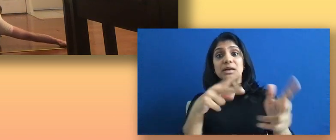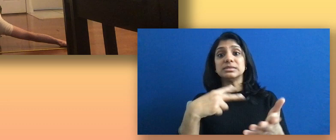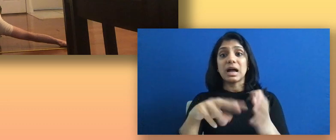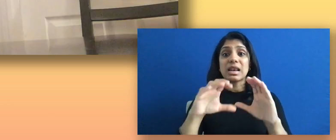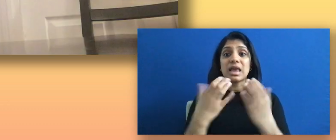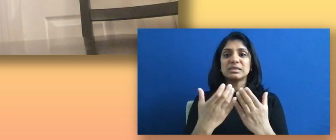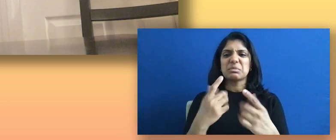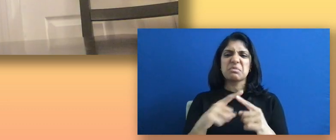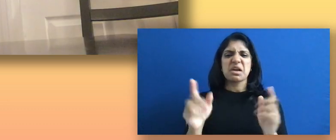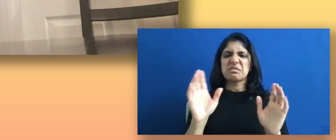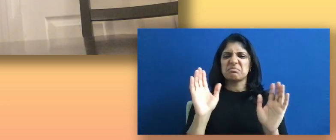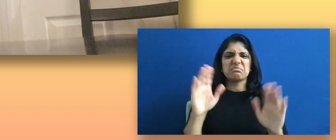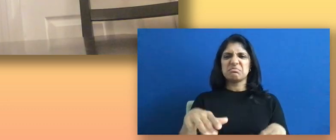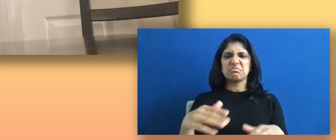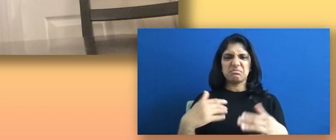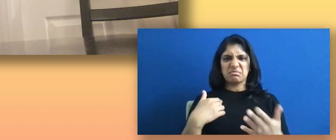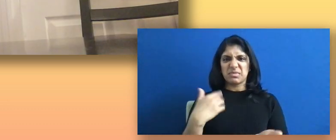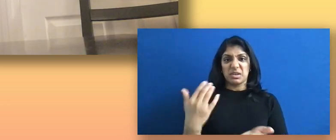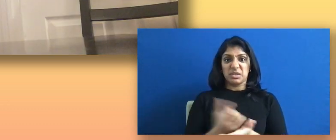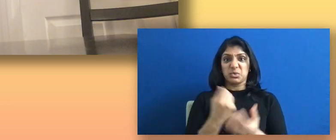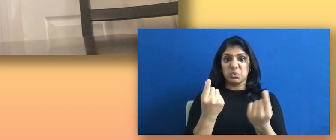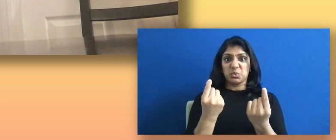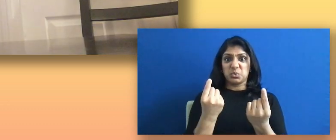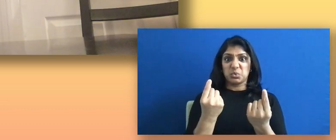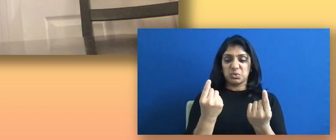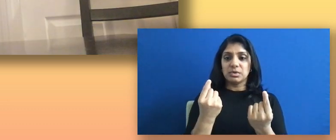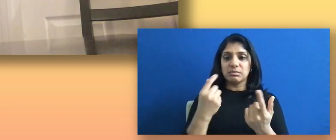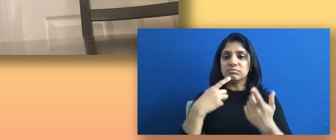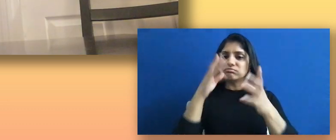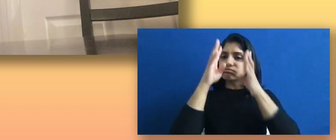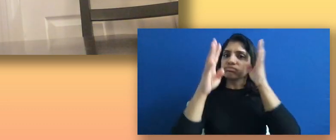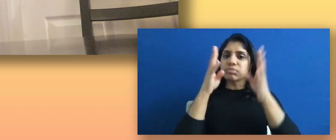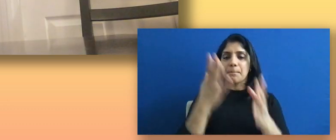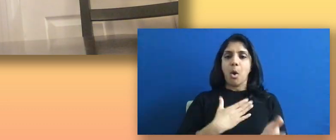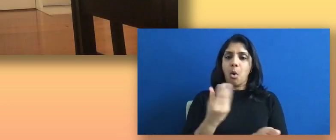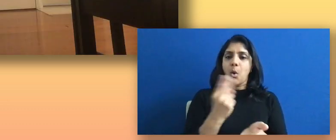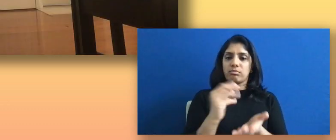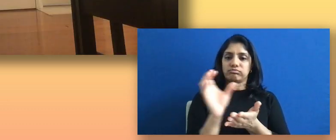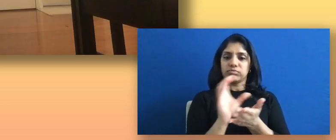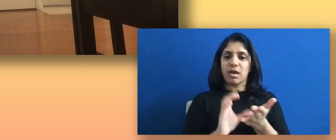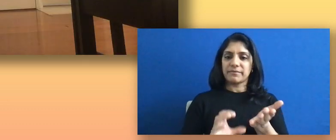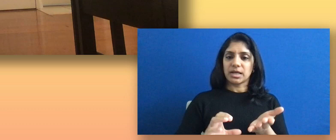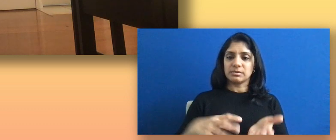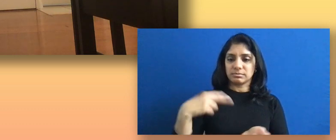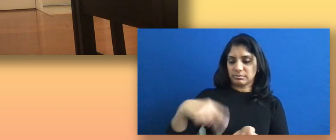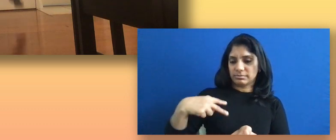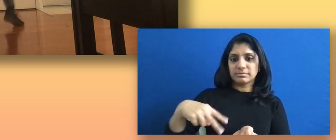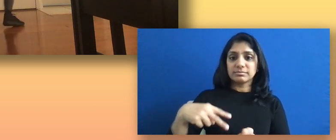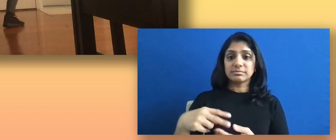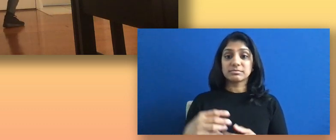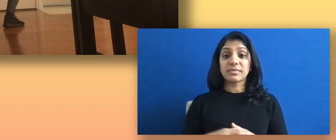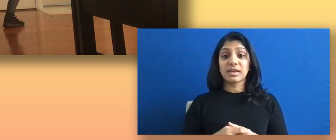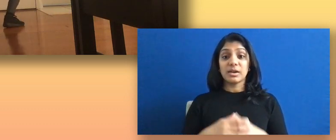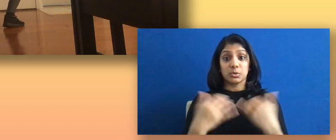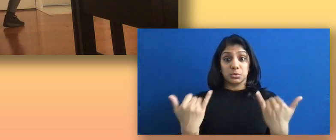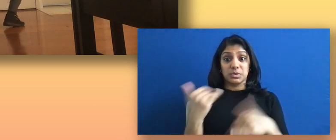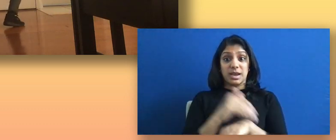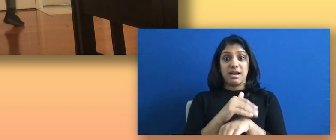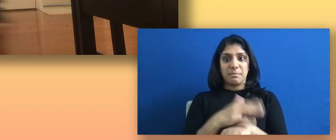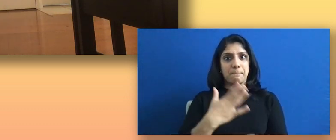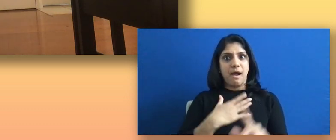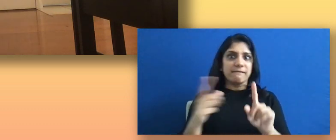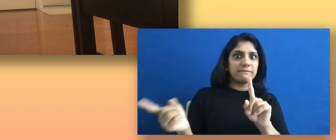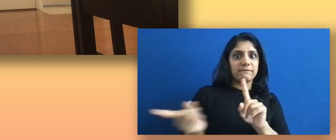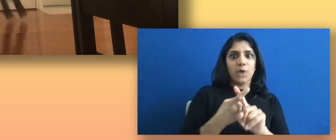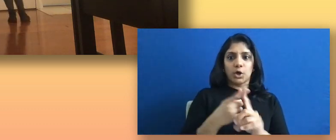learn. Yes, tonight is indeed my first choreography. Yes, I'm very excited to